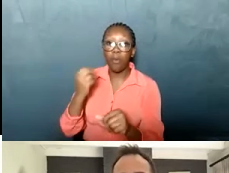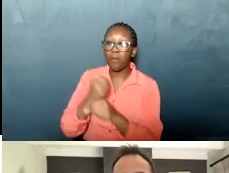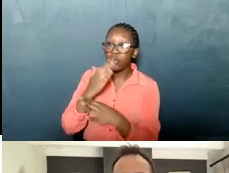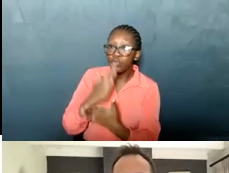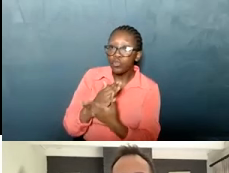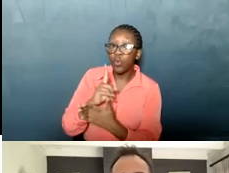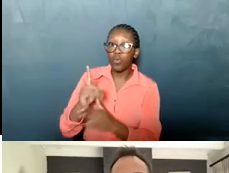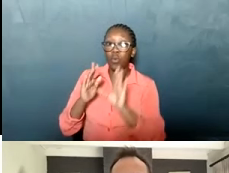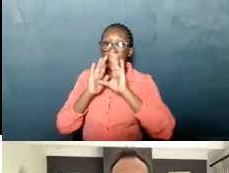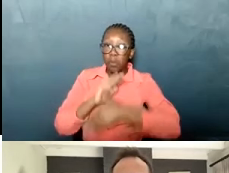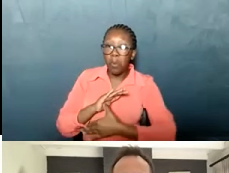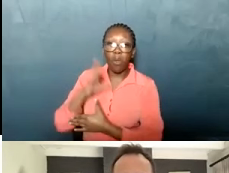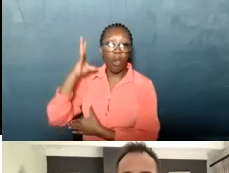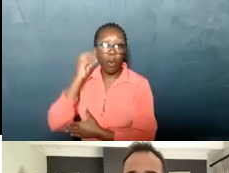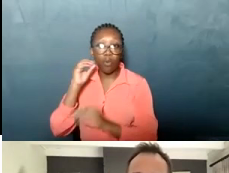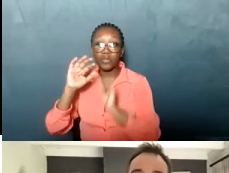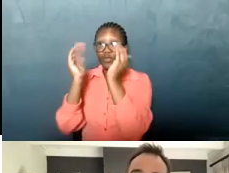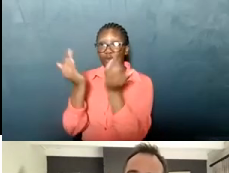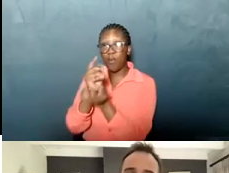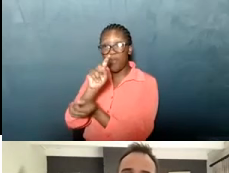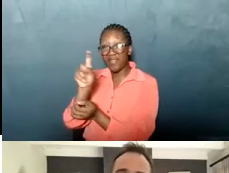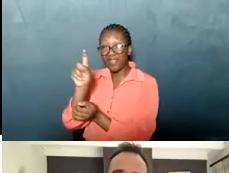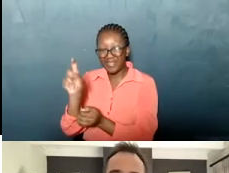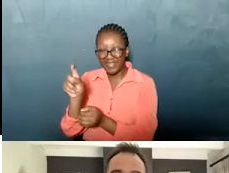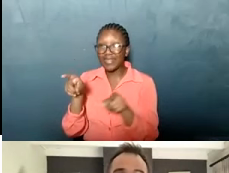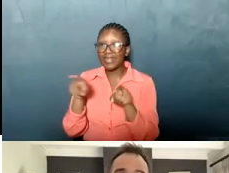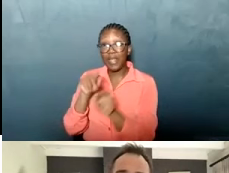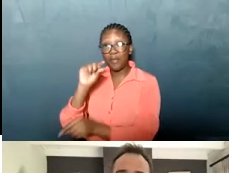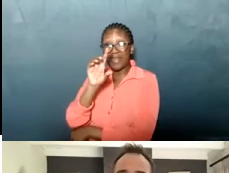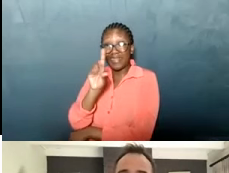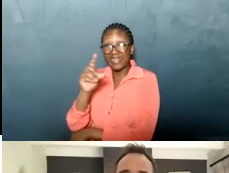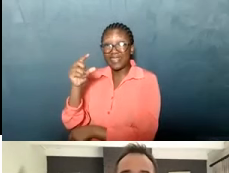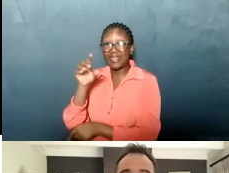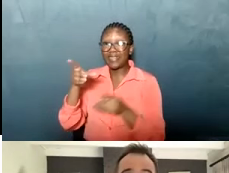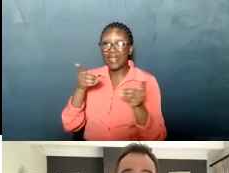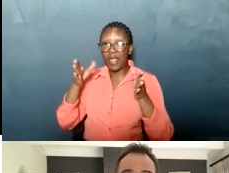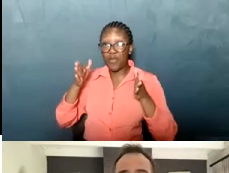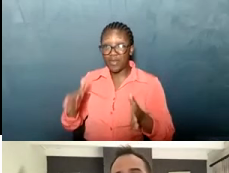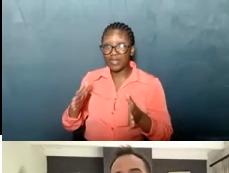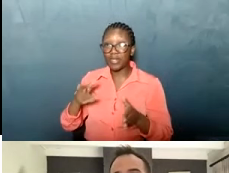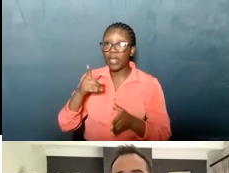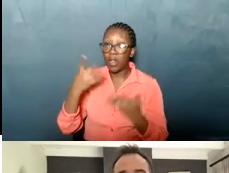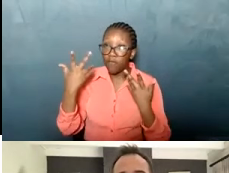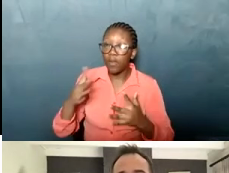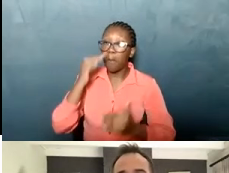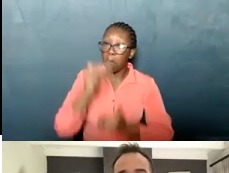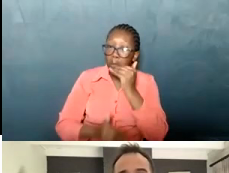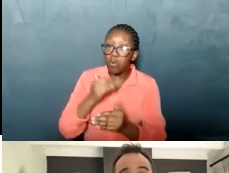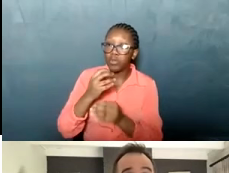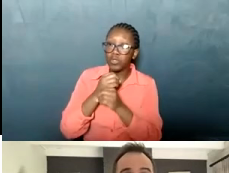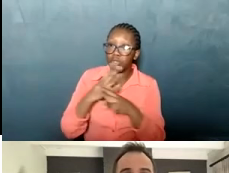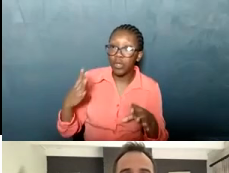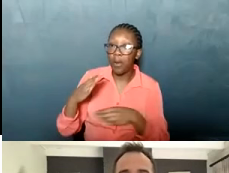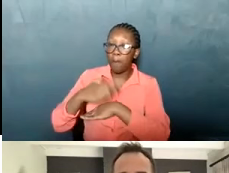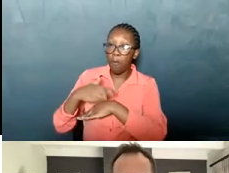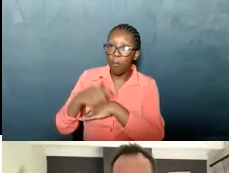hearing loss globally. And at that stage, the Director General started this process of support for ear and hearing care as